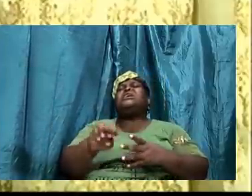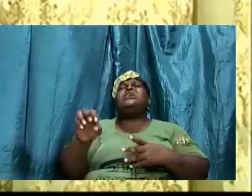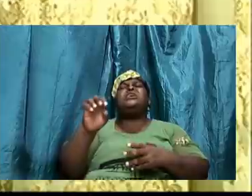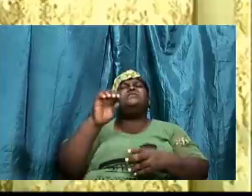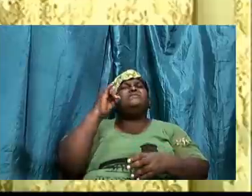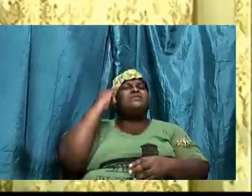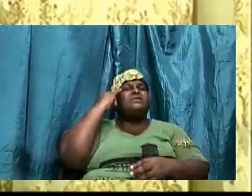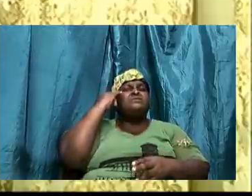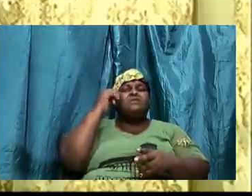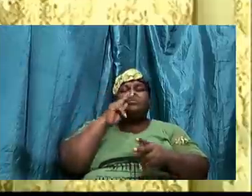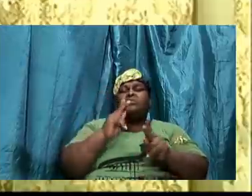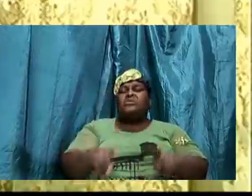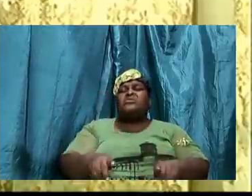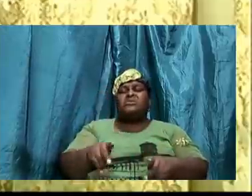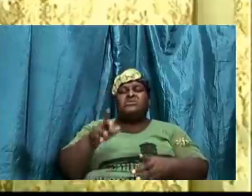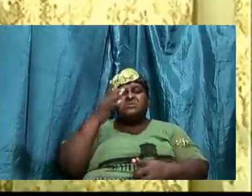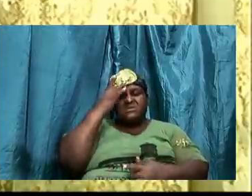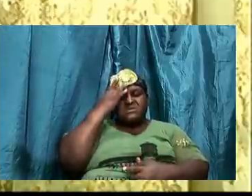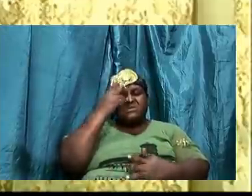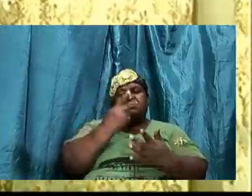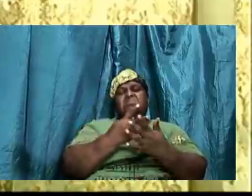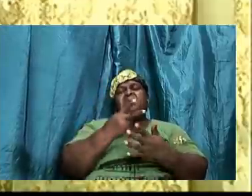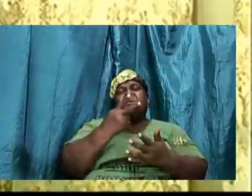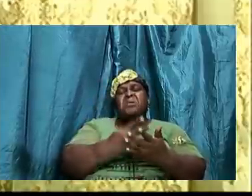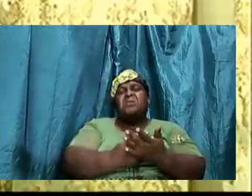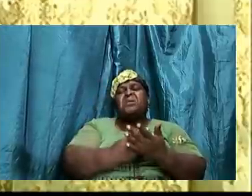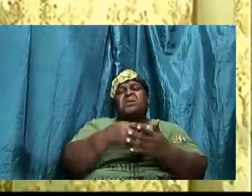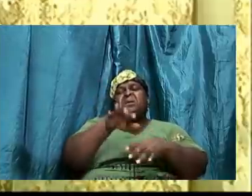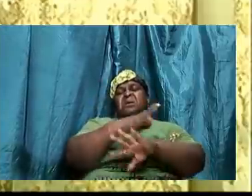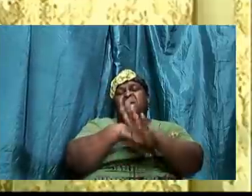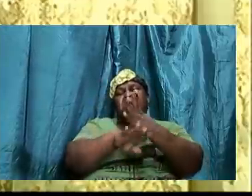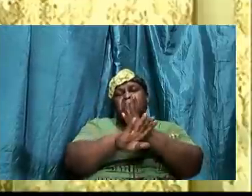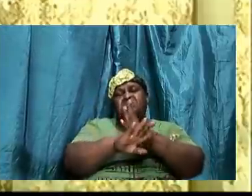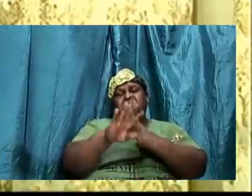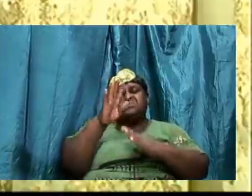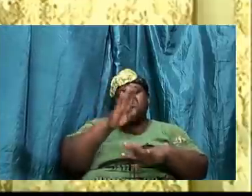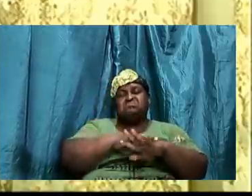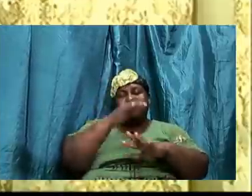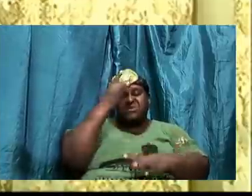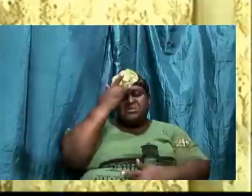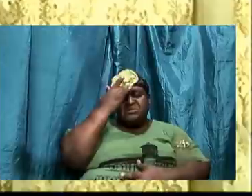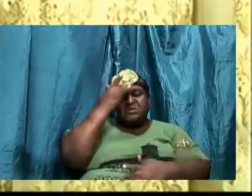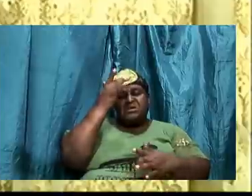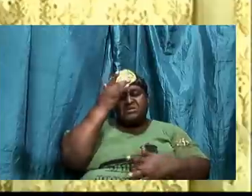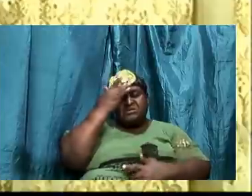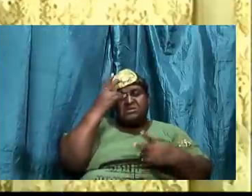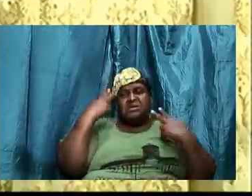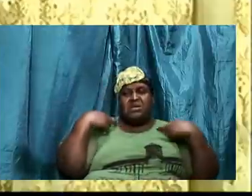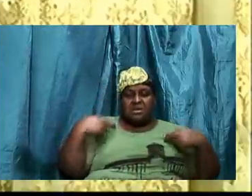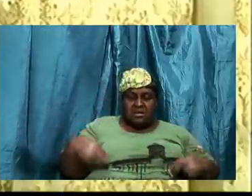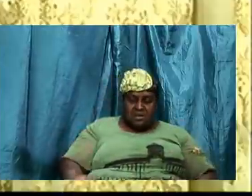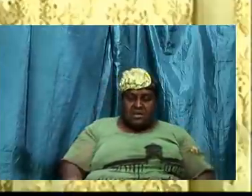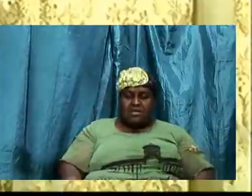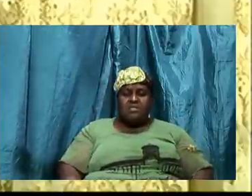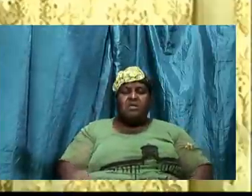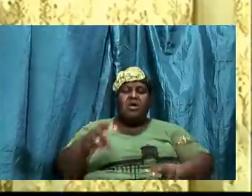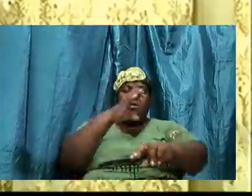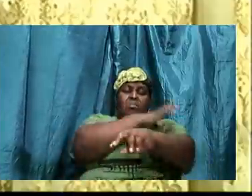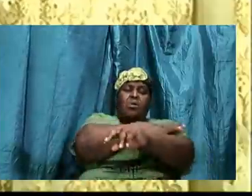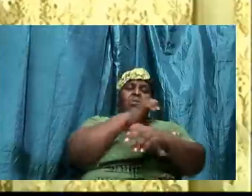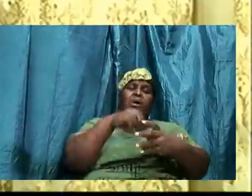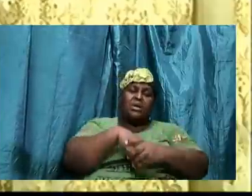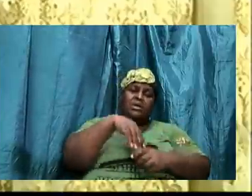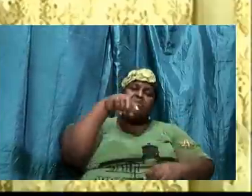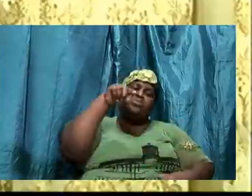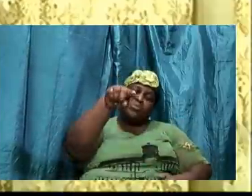them. If you lay hands on the sick and the sick can recover, I believe that the power that is in you, the power